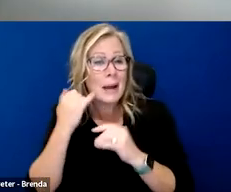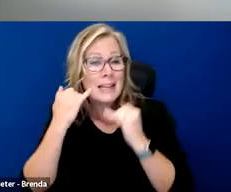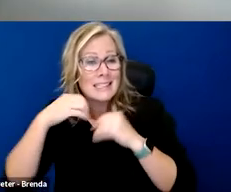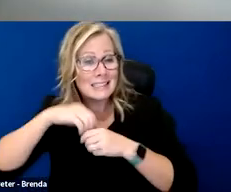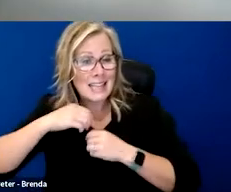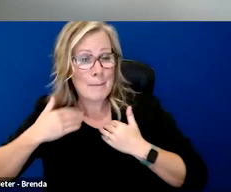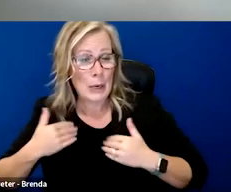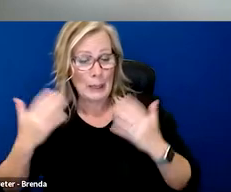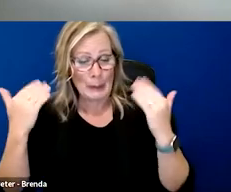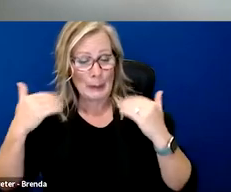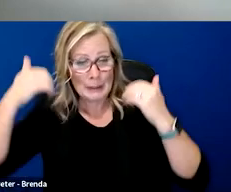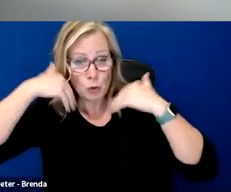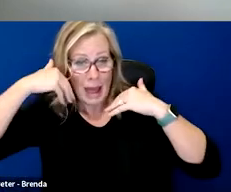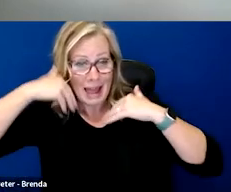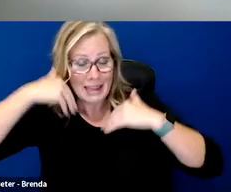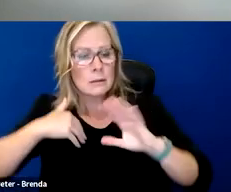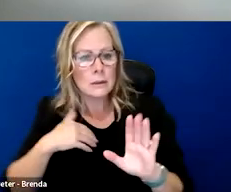way that the body cools off,